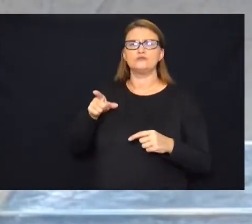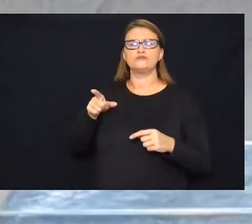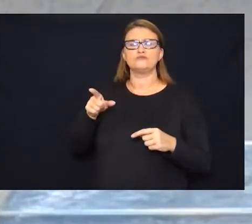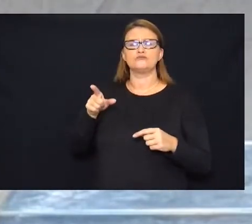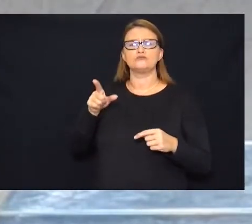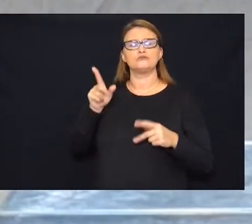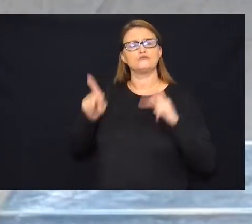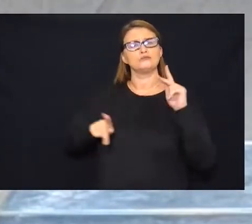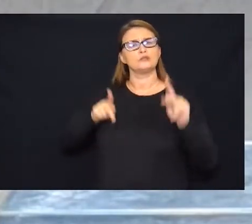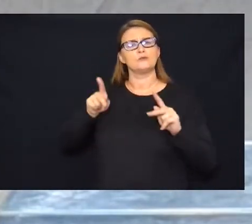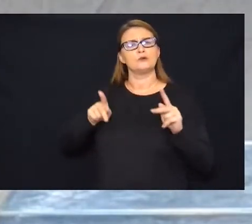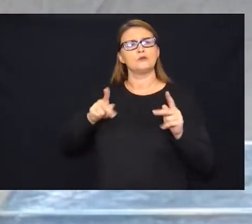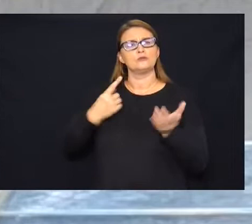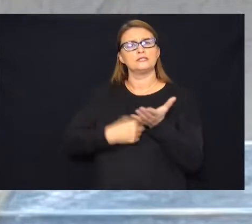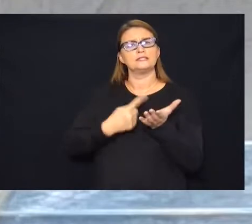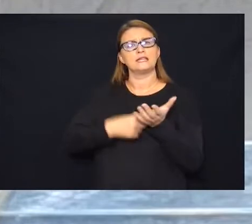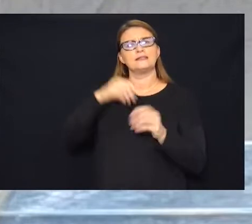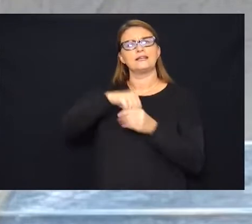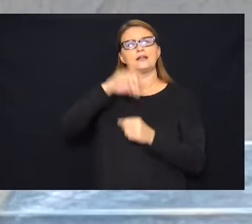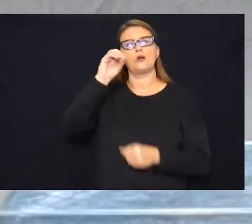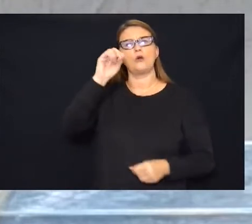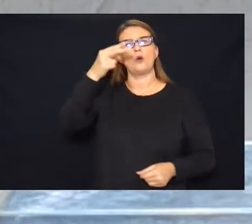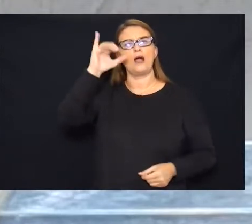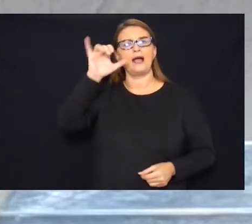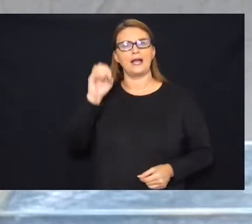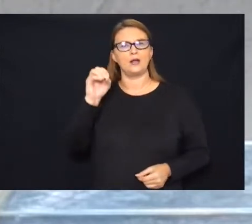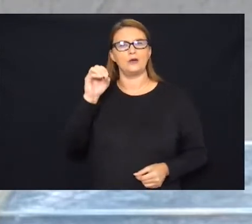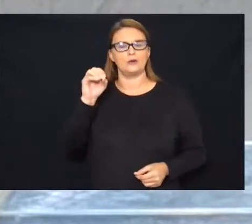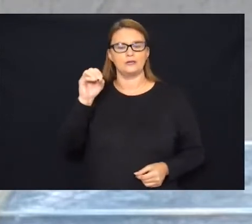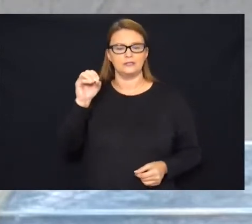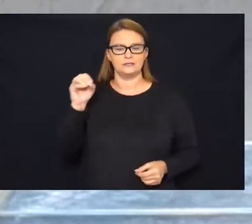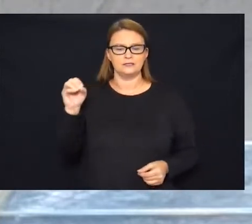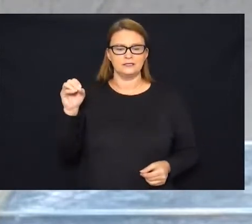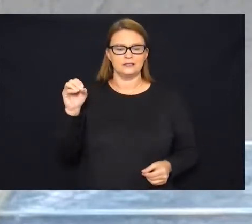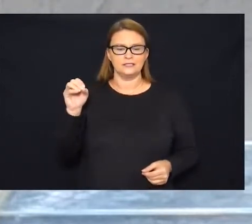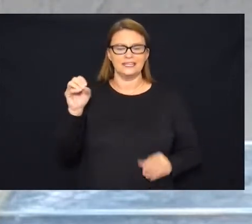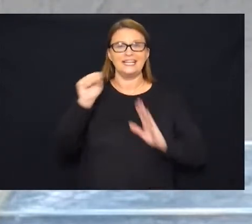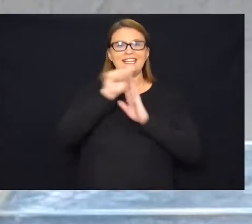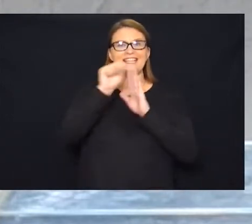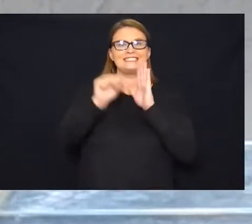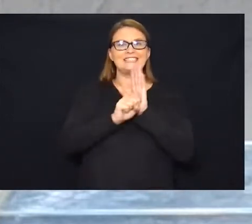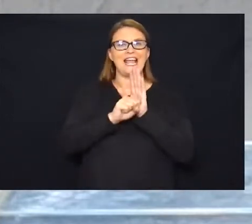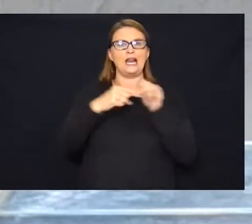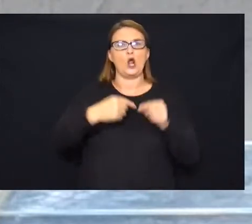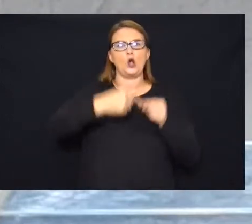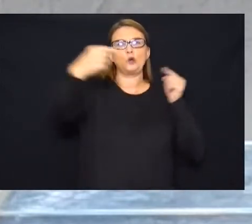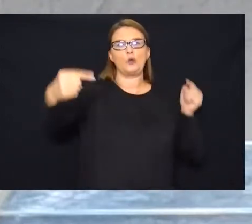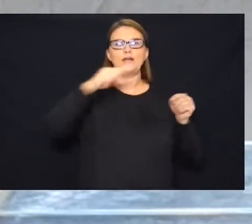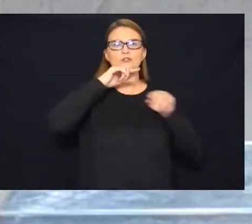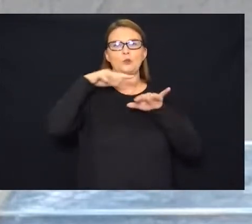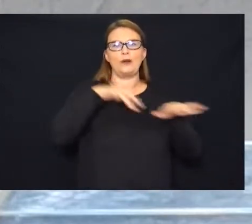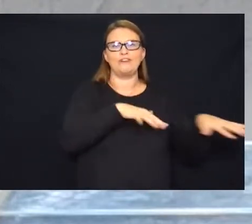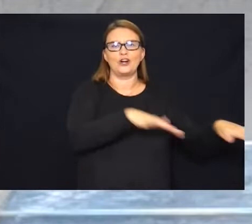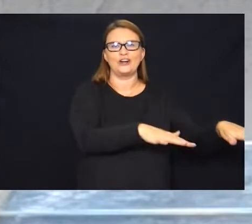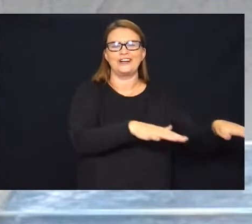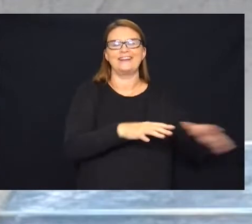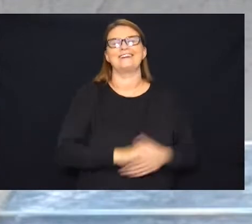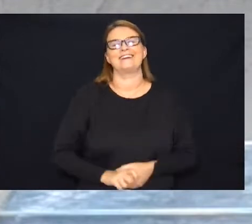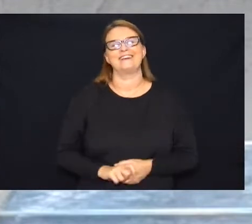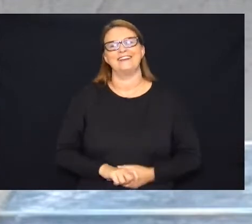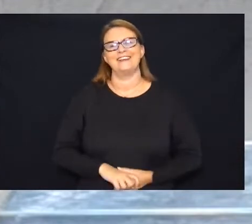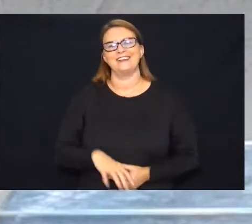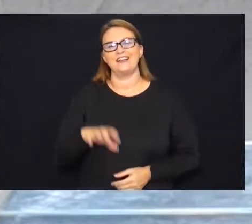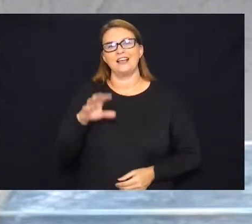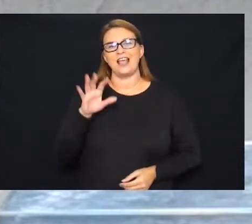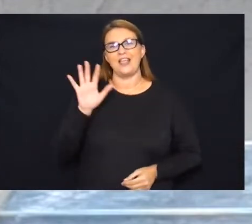conference in Ohio, which I often refer to as that state across the river that I was born in. And the director